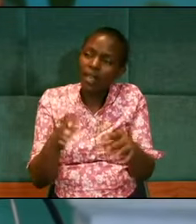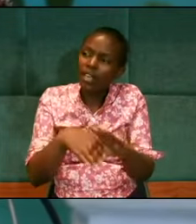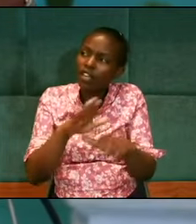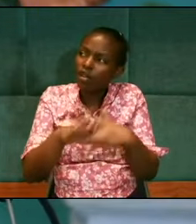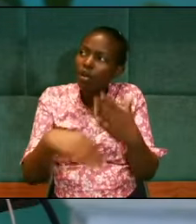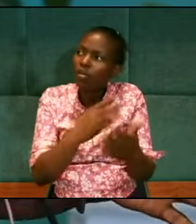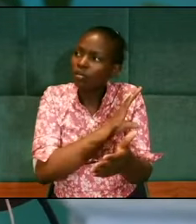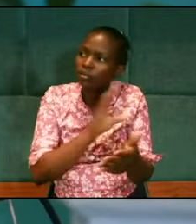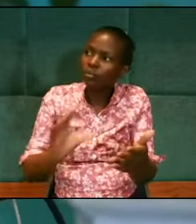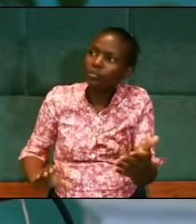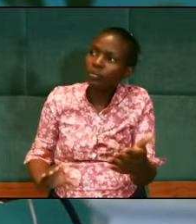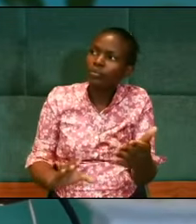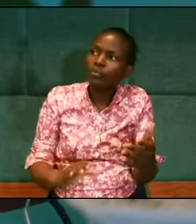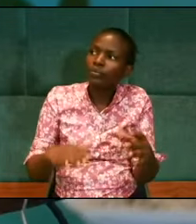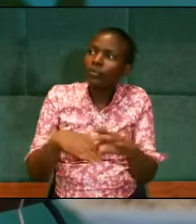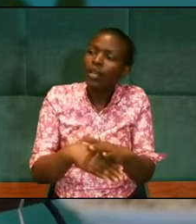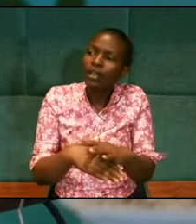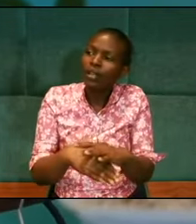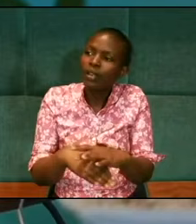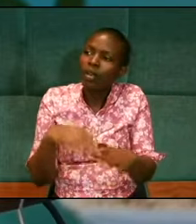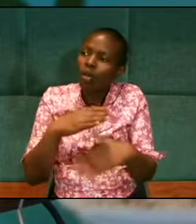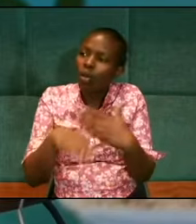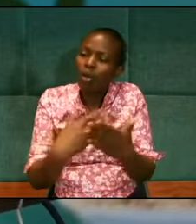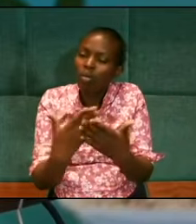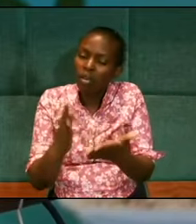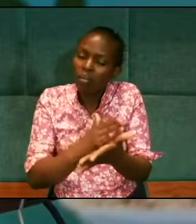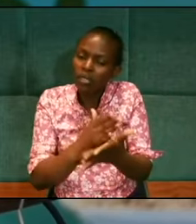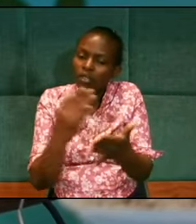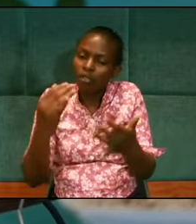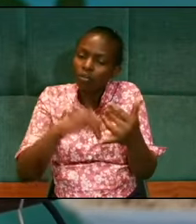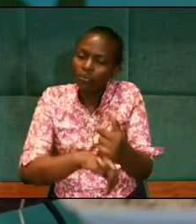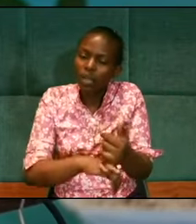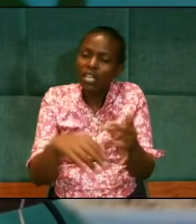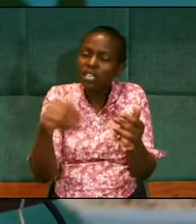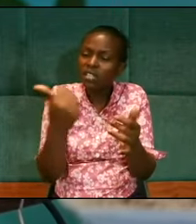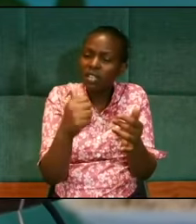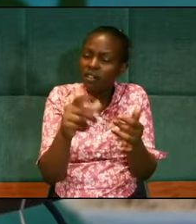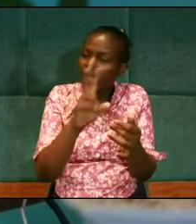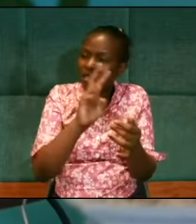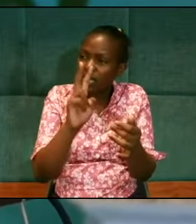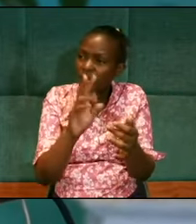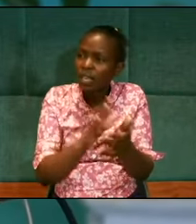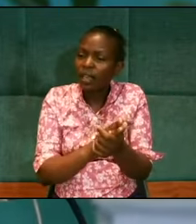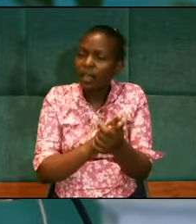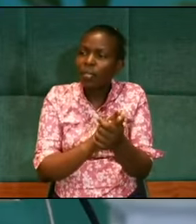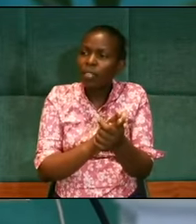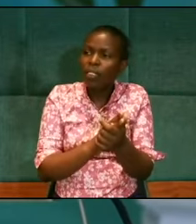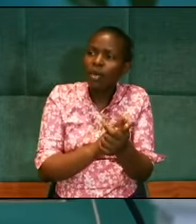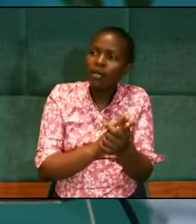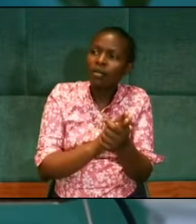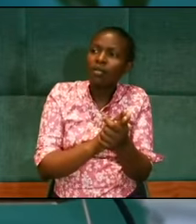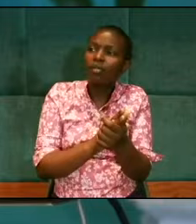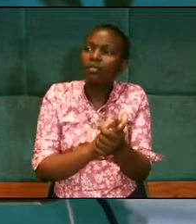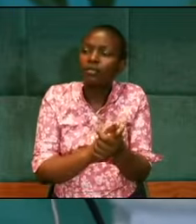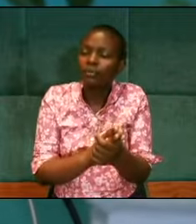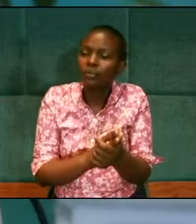But with the secularization of marriage, it is no longer seen as divine institution, but rather as a social contract.